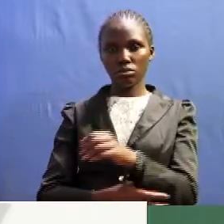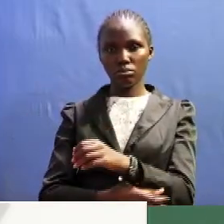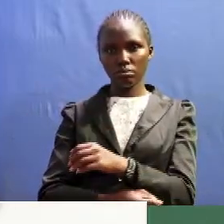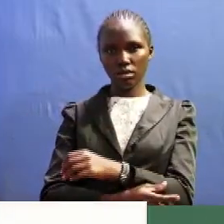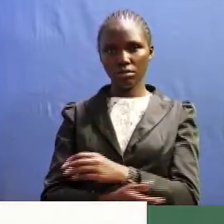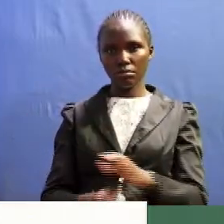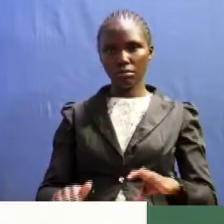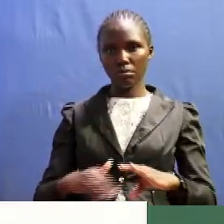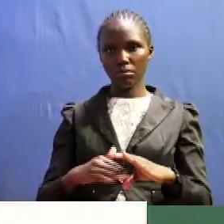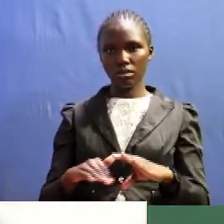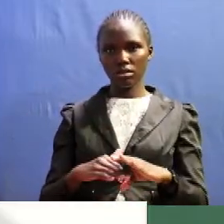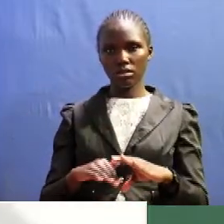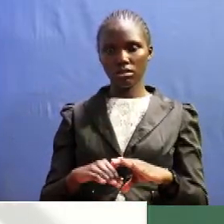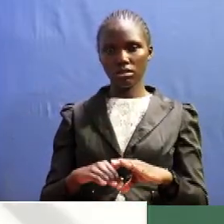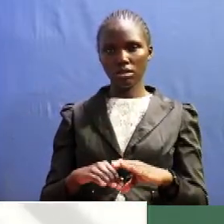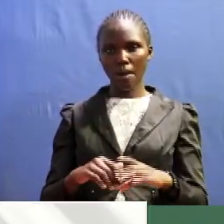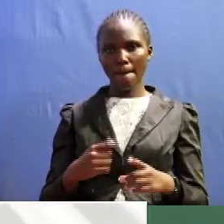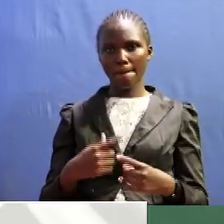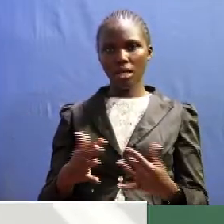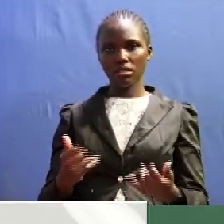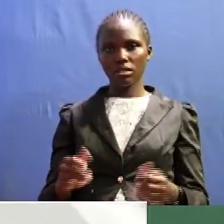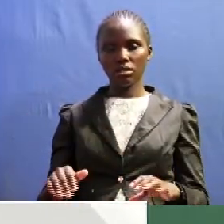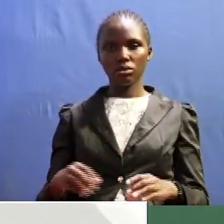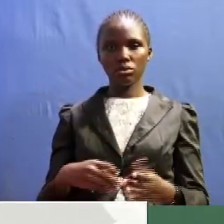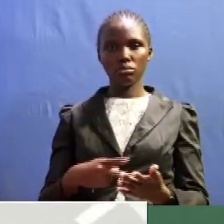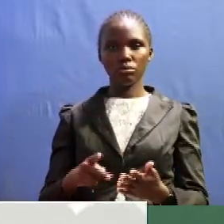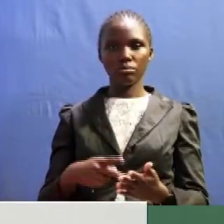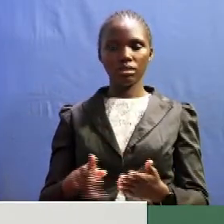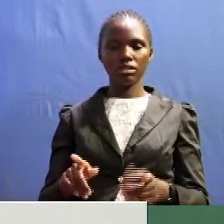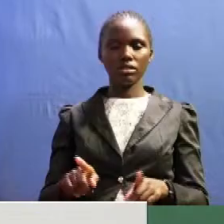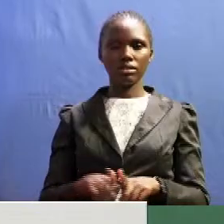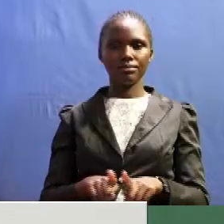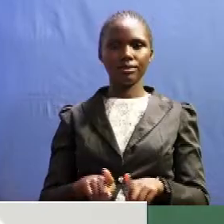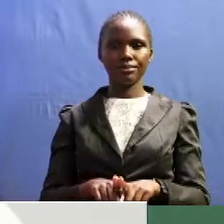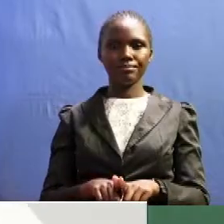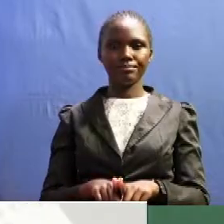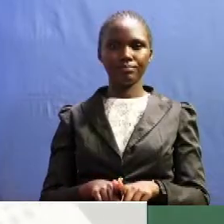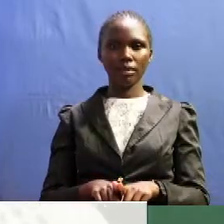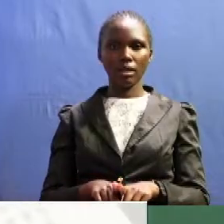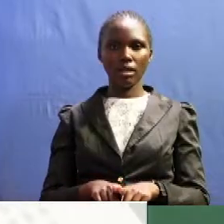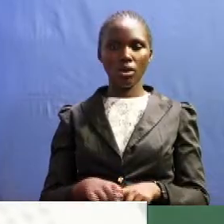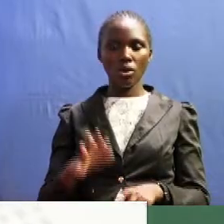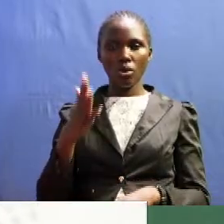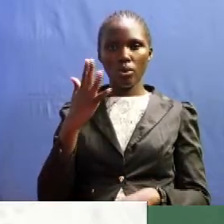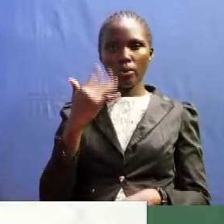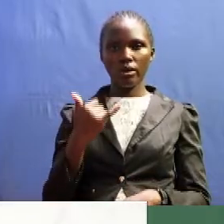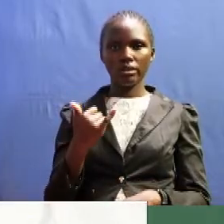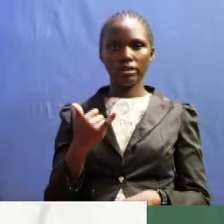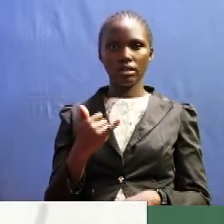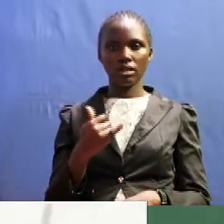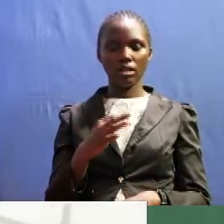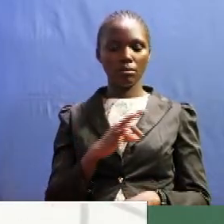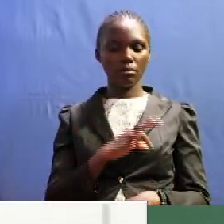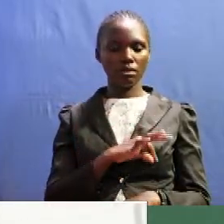bribed, demand to be paid for them